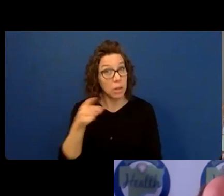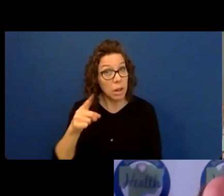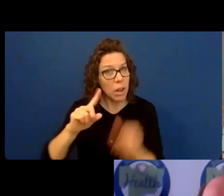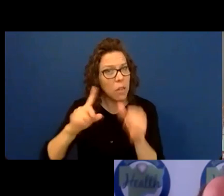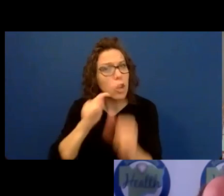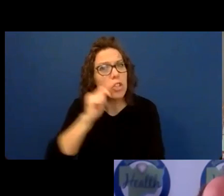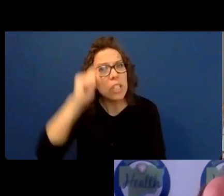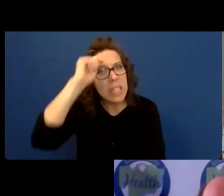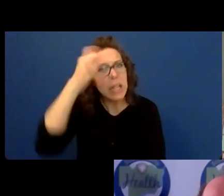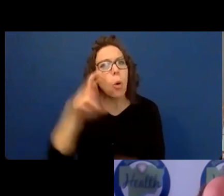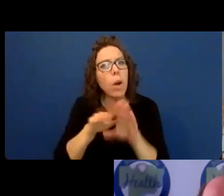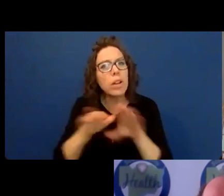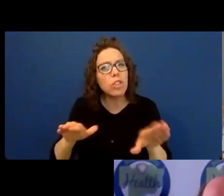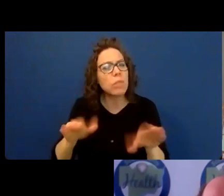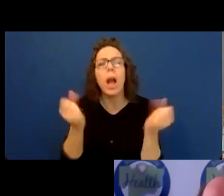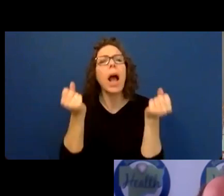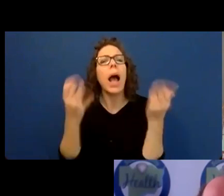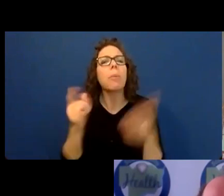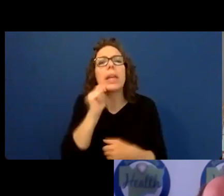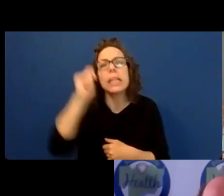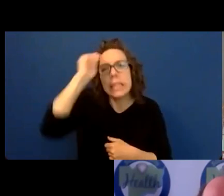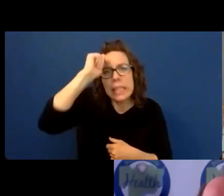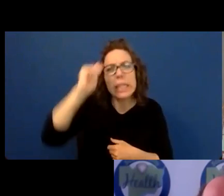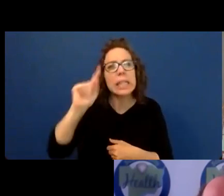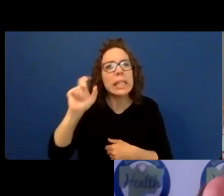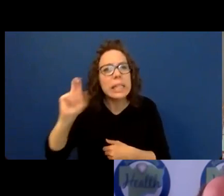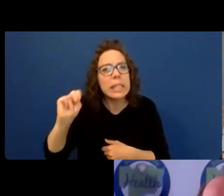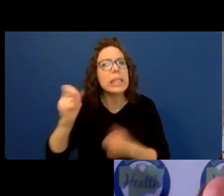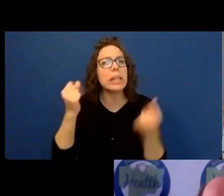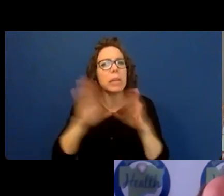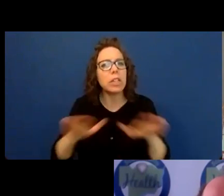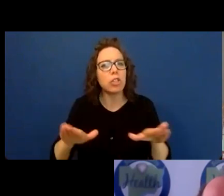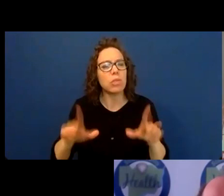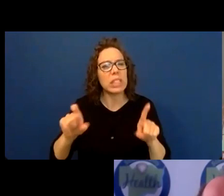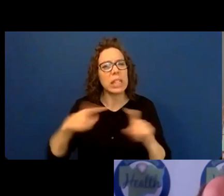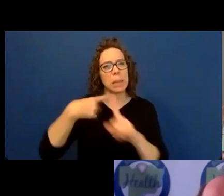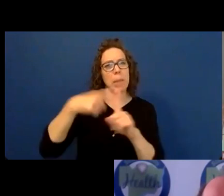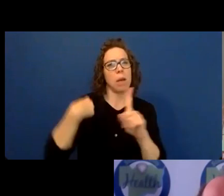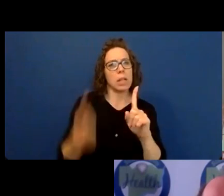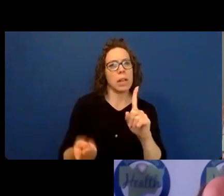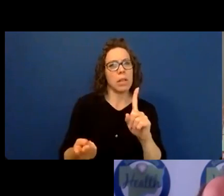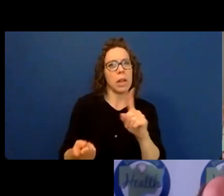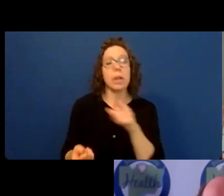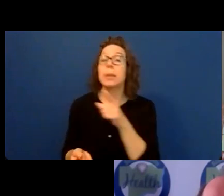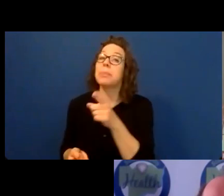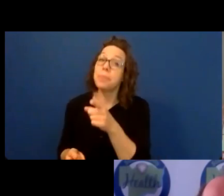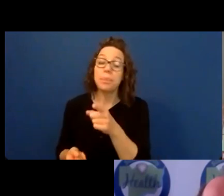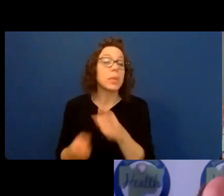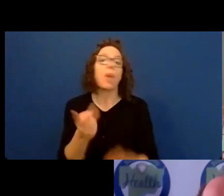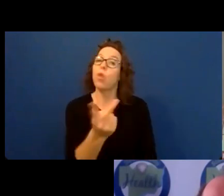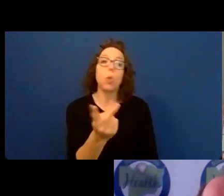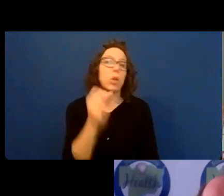teenagers or children? And do you know how many teens and children have tested positive? They have not been the